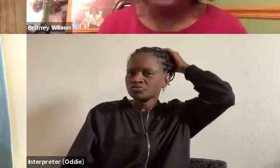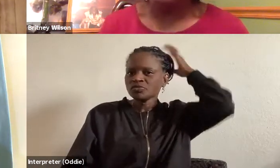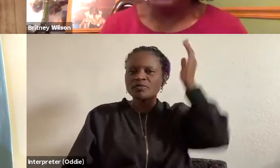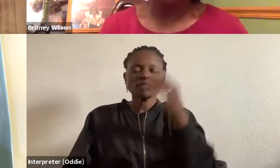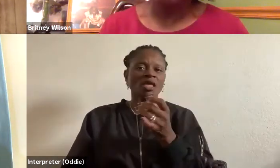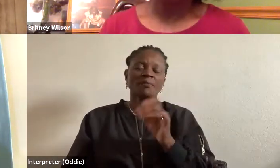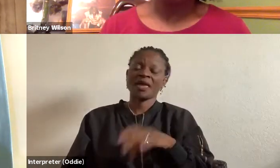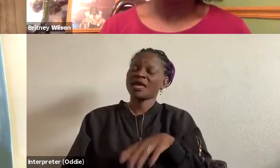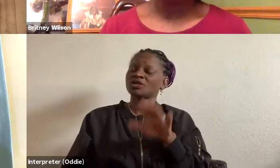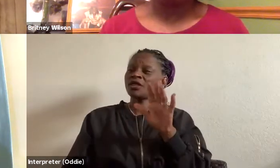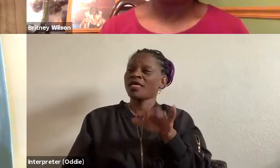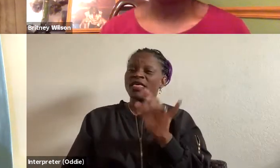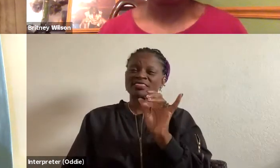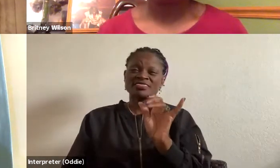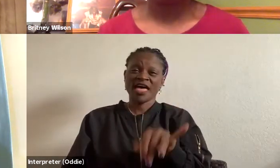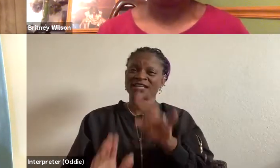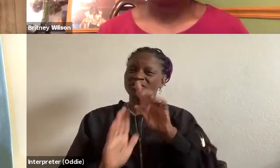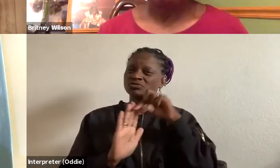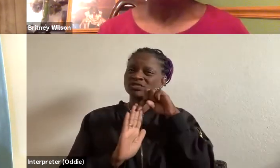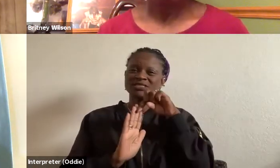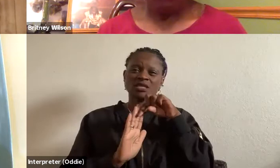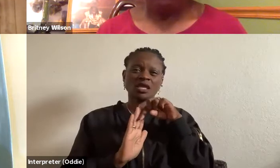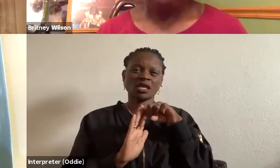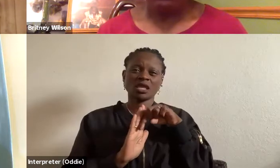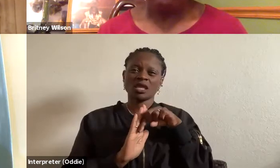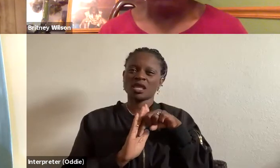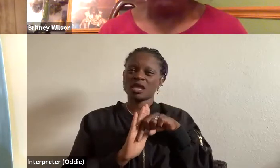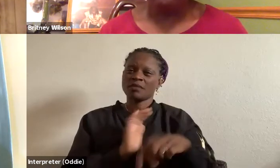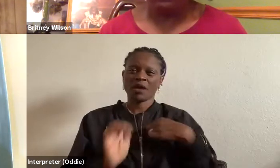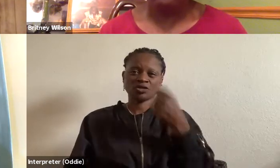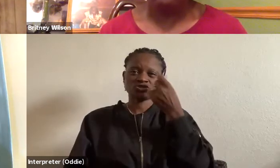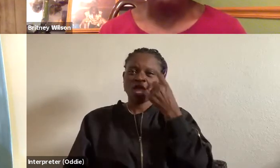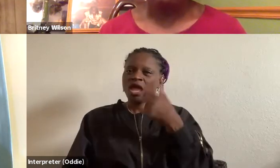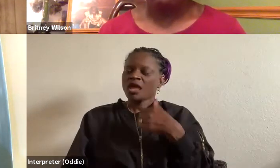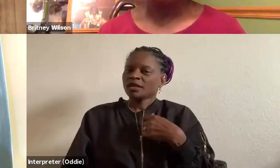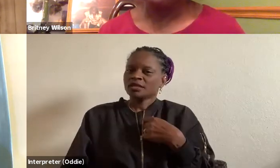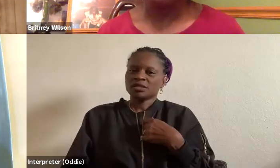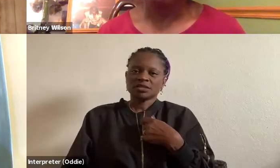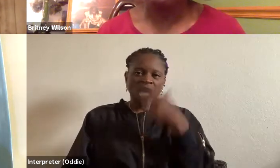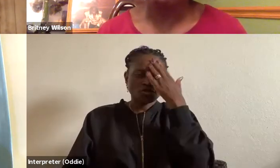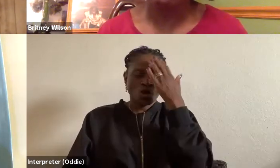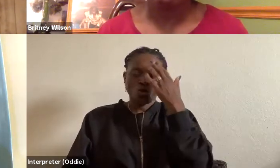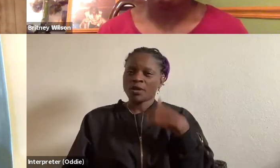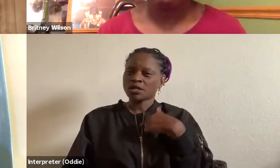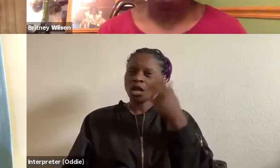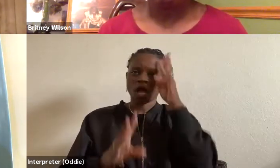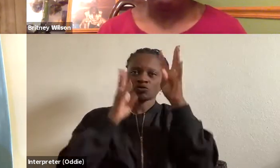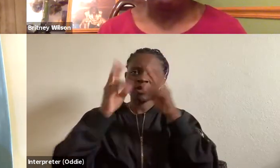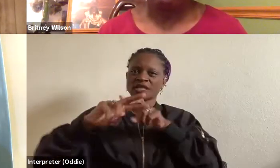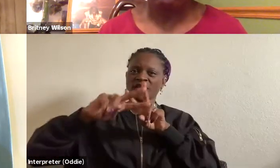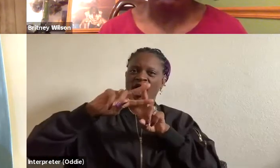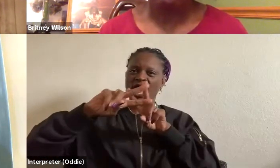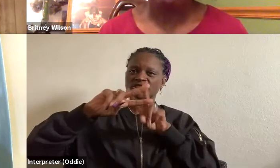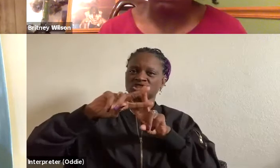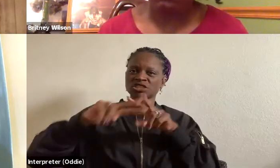deep, you know, within and outside of the community. I know when I created the hashtag Disability Too White, that was the first